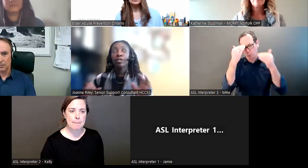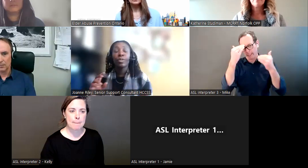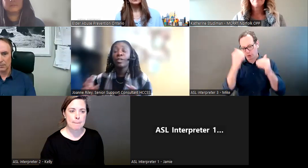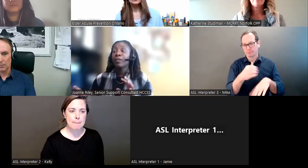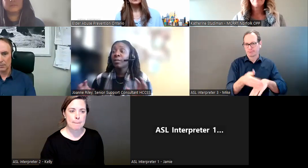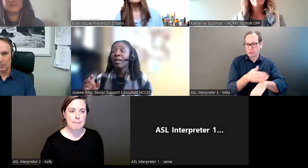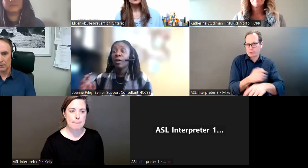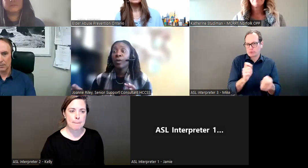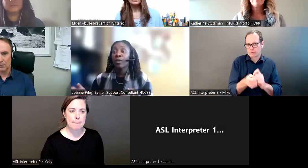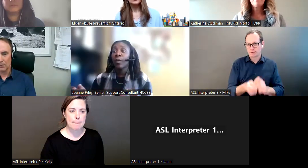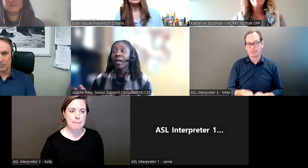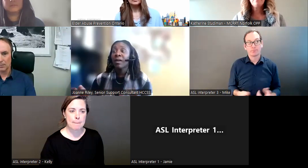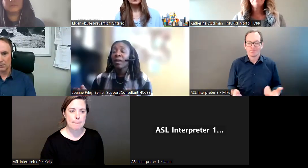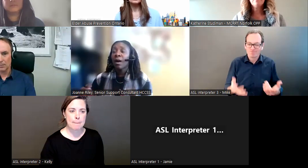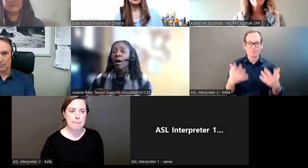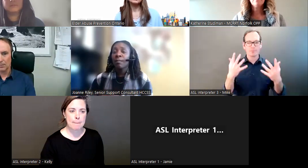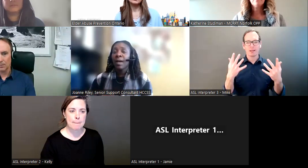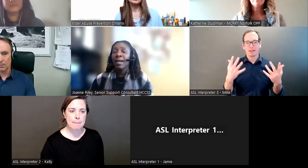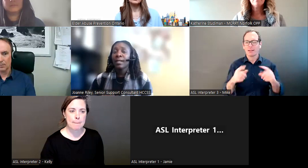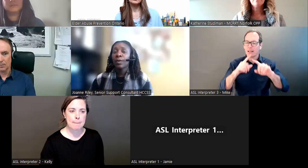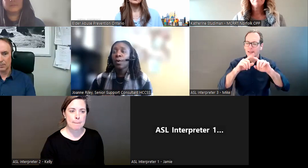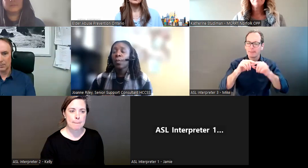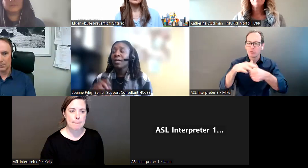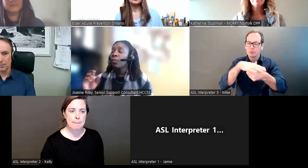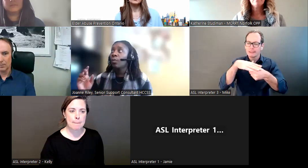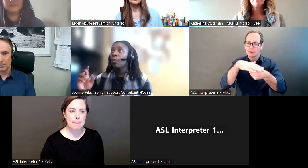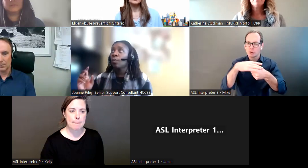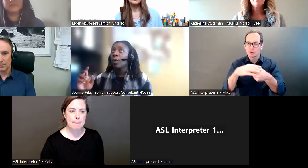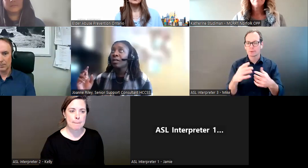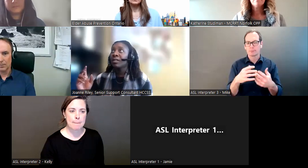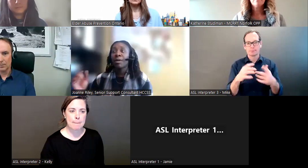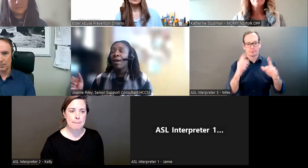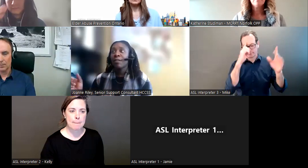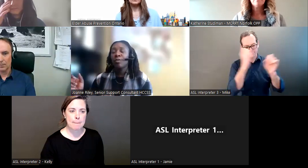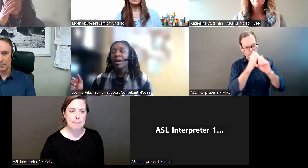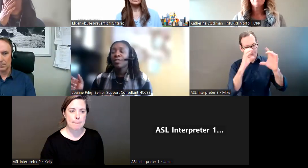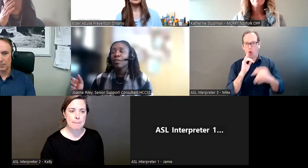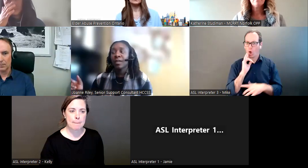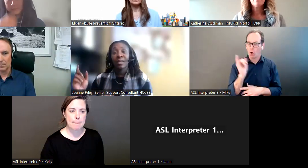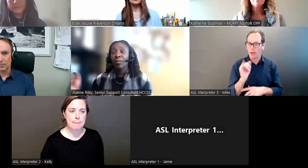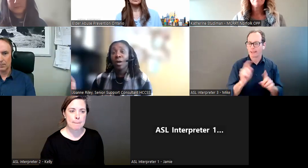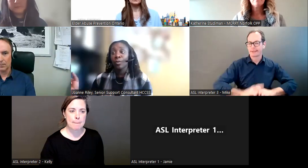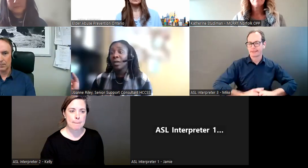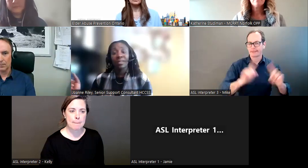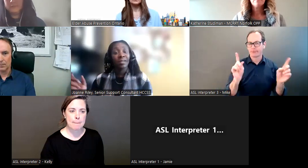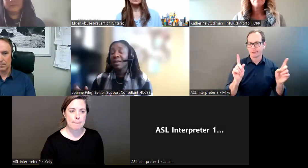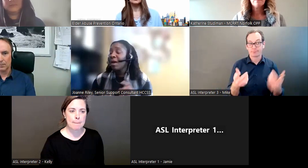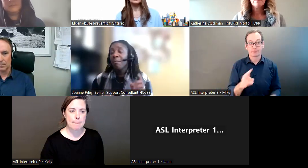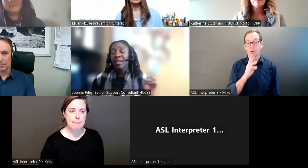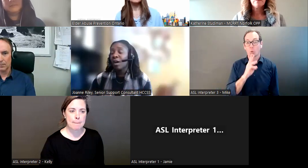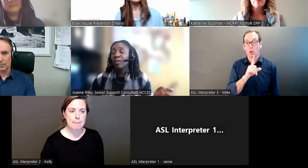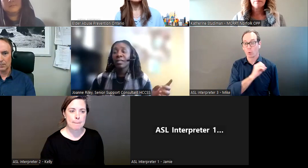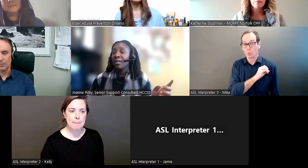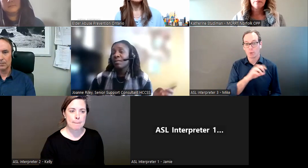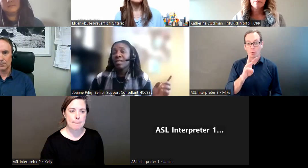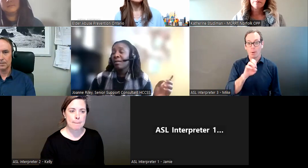regions look so different depending on where you're going, and what demographic you might be serving, say in Waterloo, Wellington,